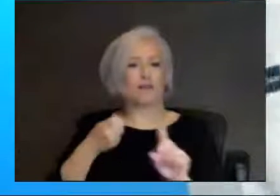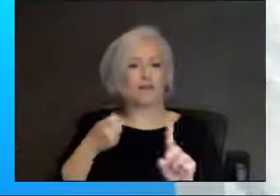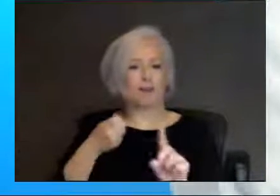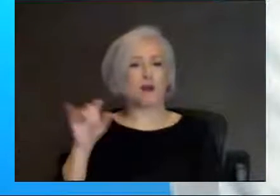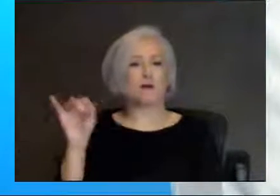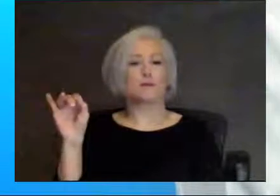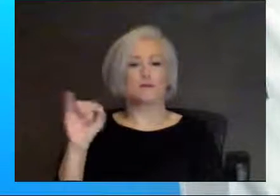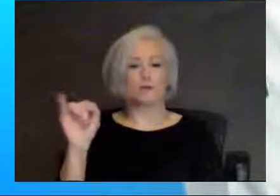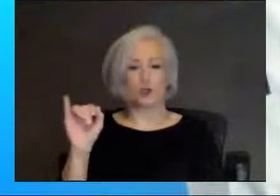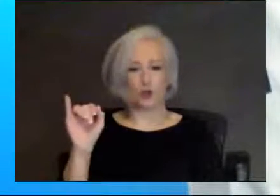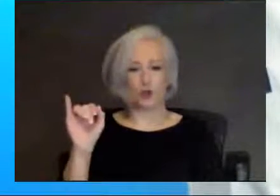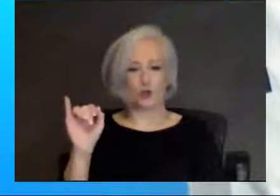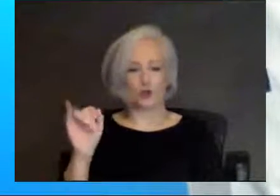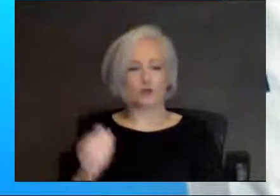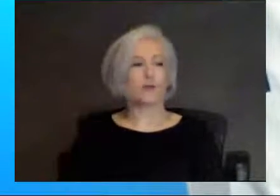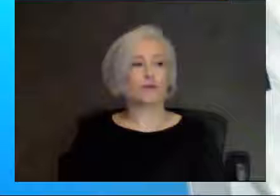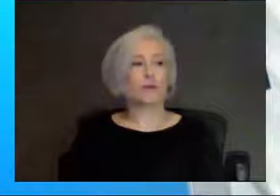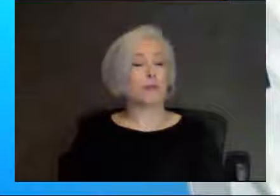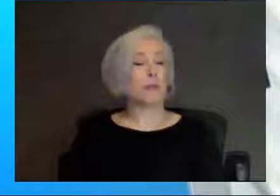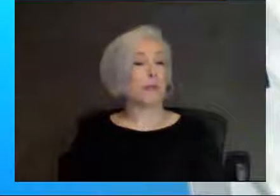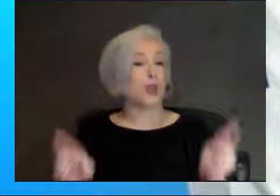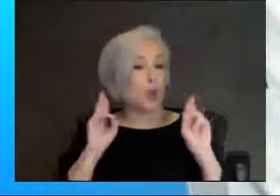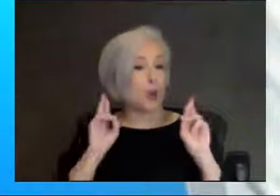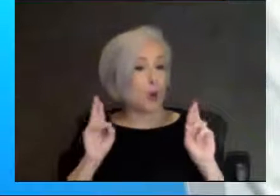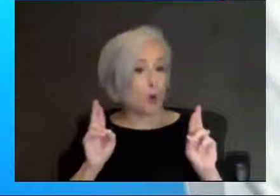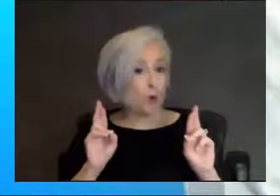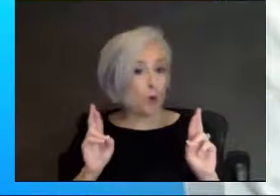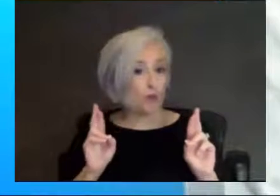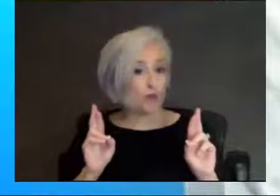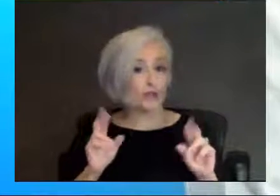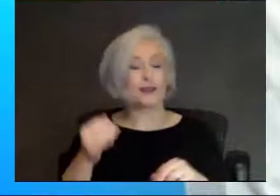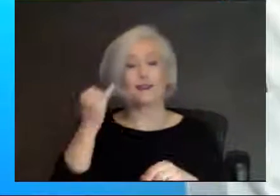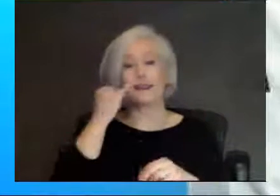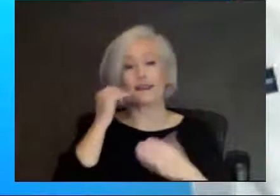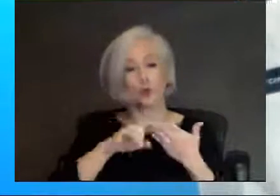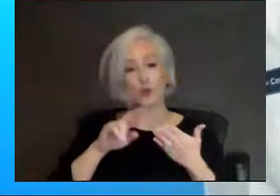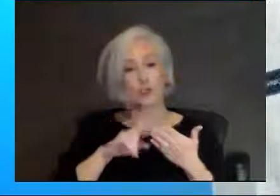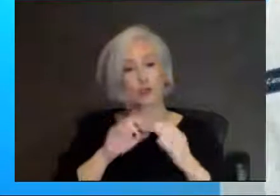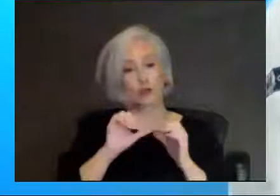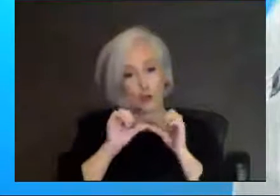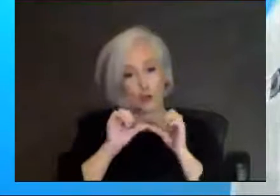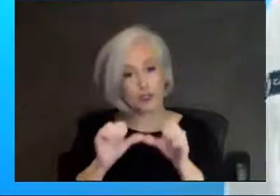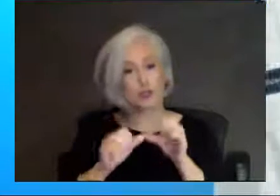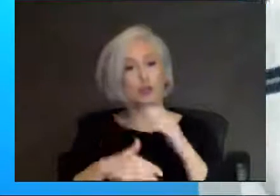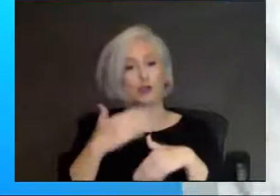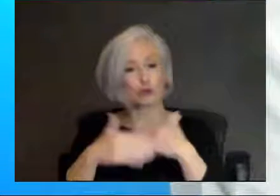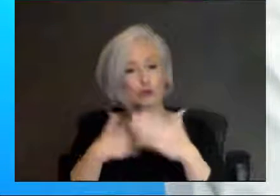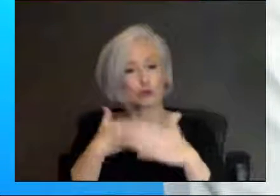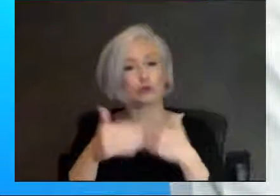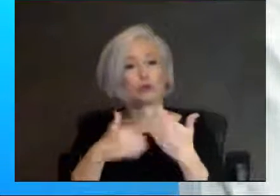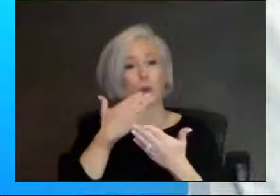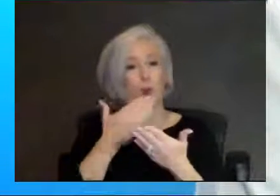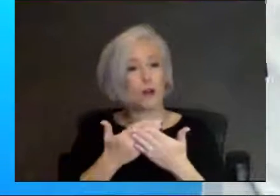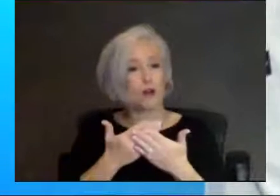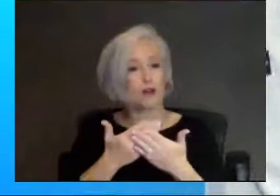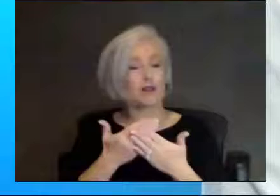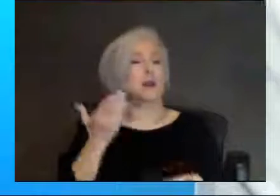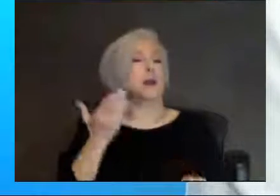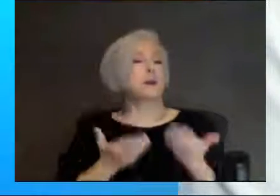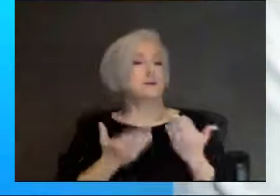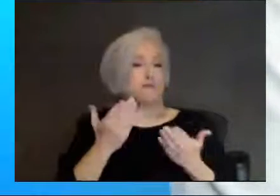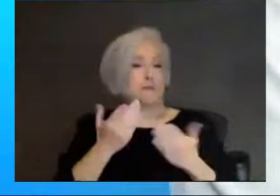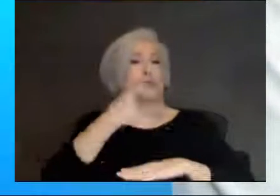hopefully, if the research proceeds well, that maybe that one day that will be an